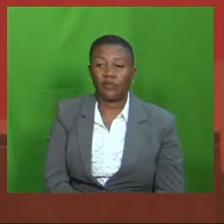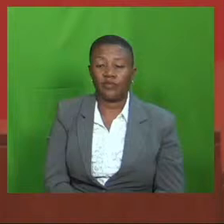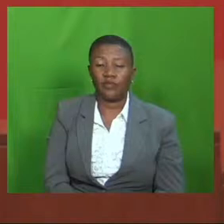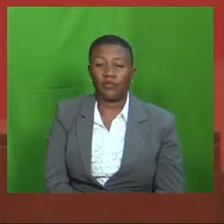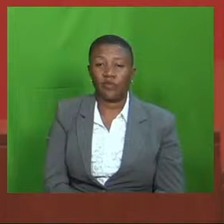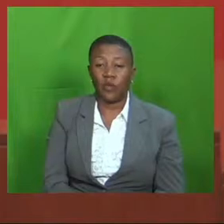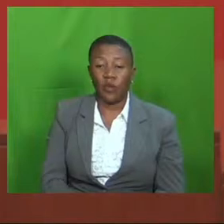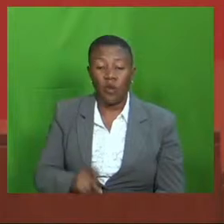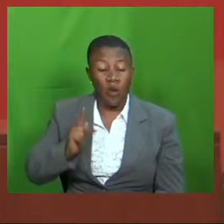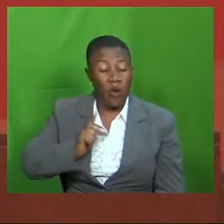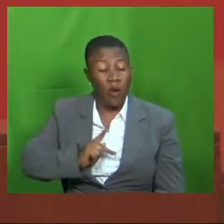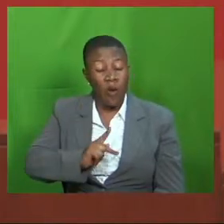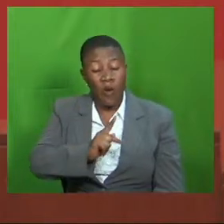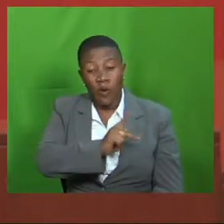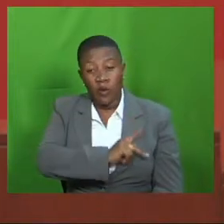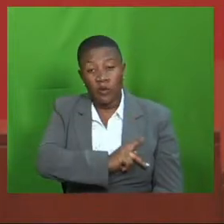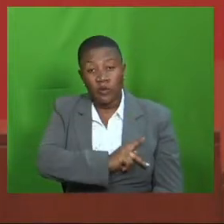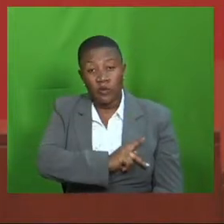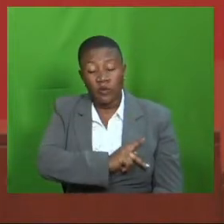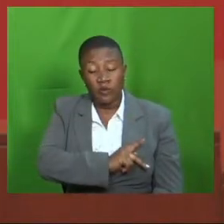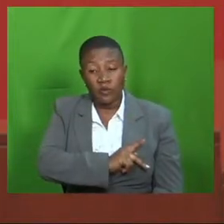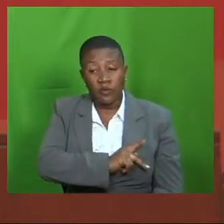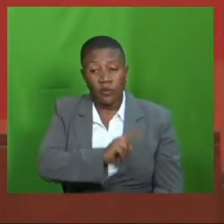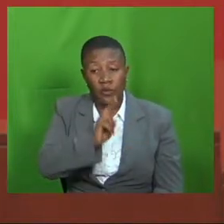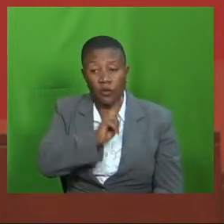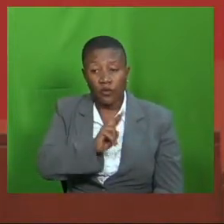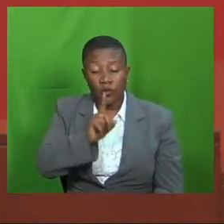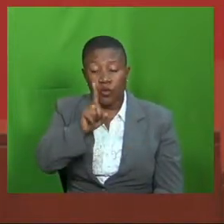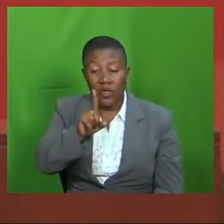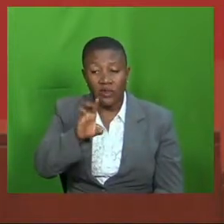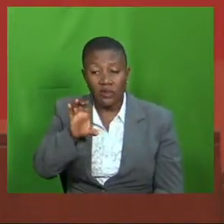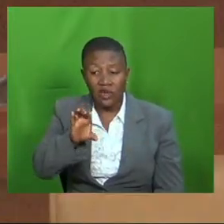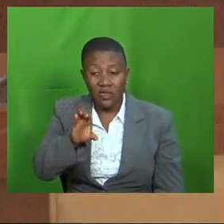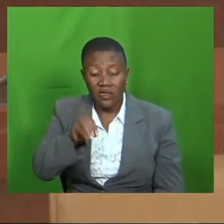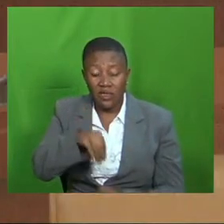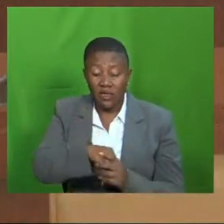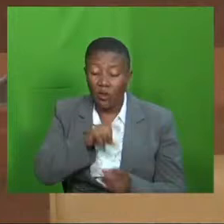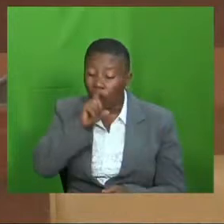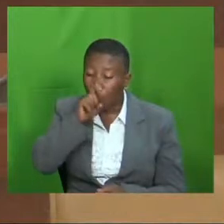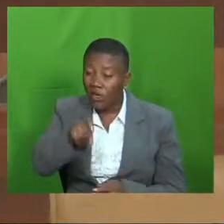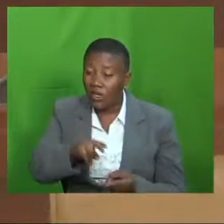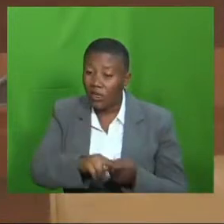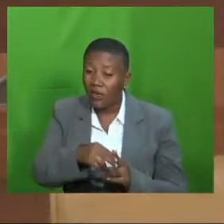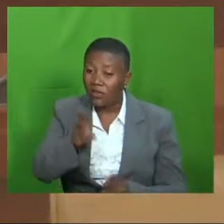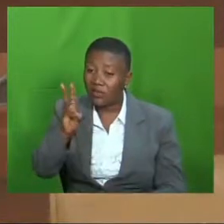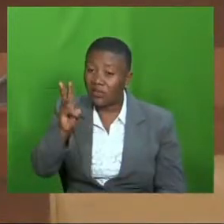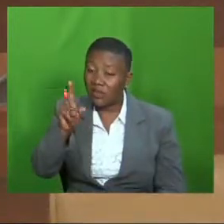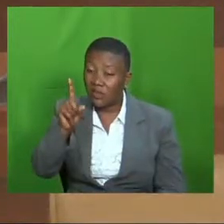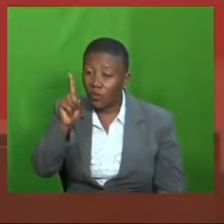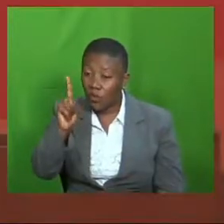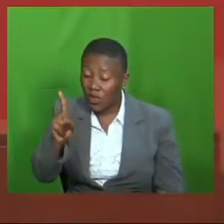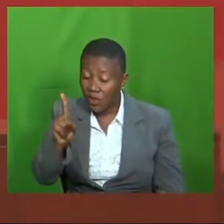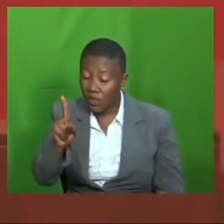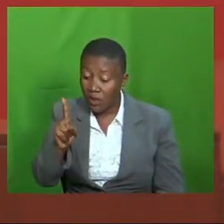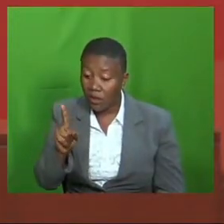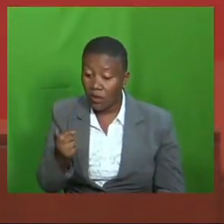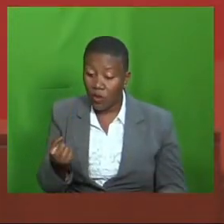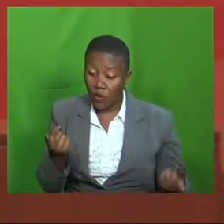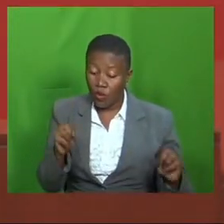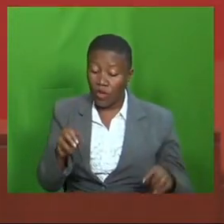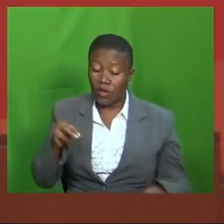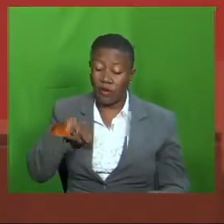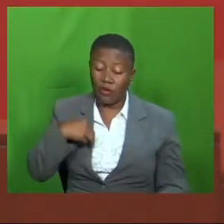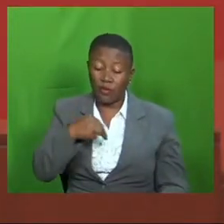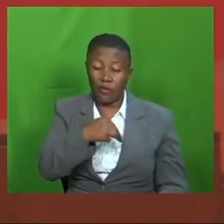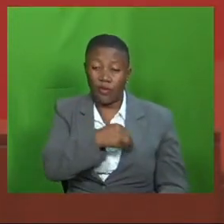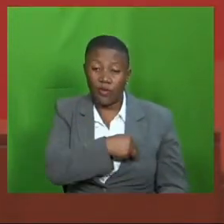the dictates of Article 71(c) in Order 16(1), which is to the effect that once a member is alleged to be in breach